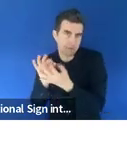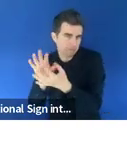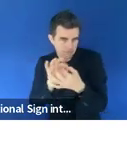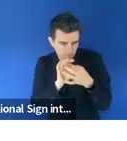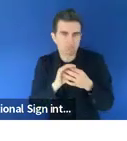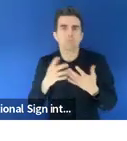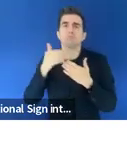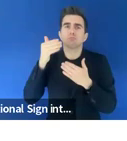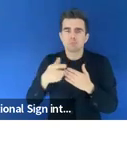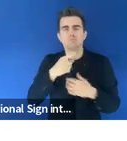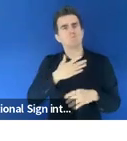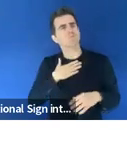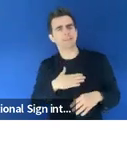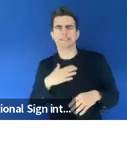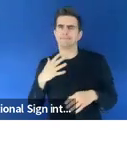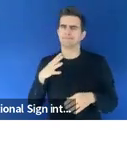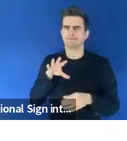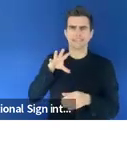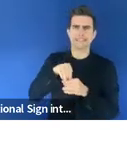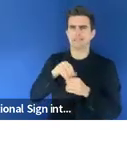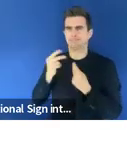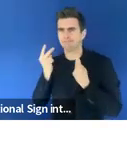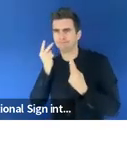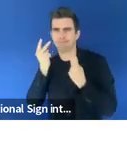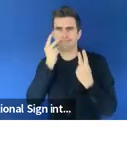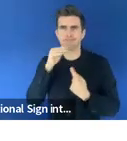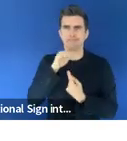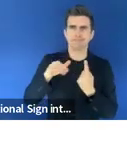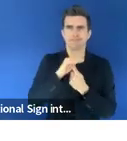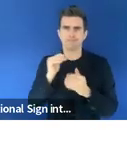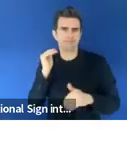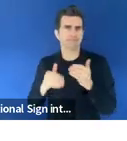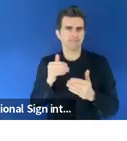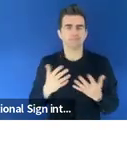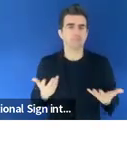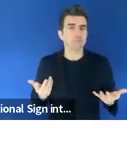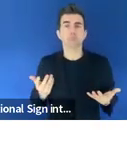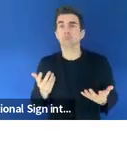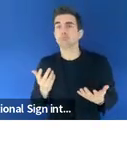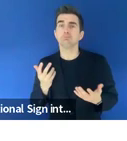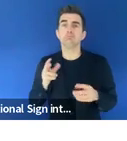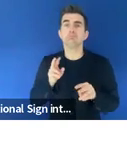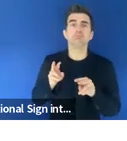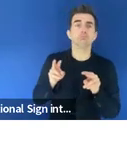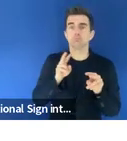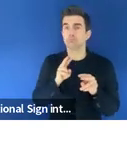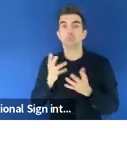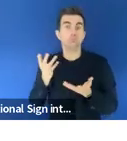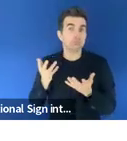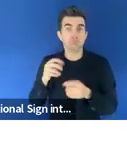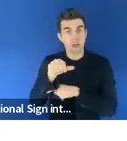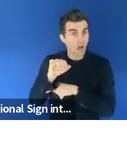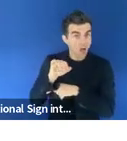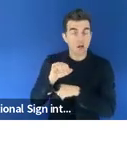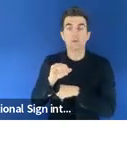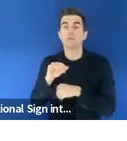you're teaching the algorithm who matters to you. And it's going to elevate your profile and your post, and it's going to give you more people